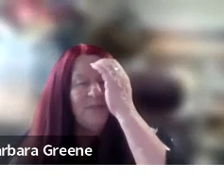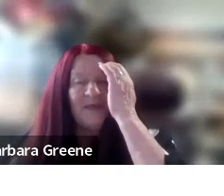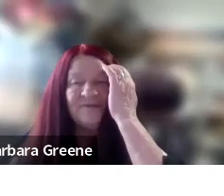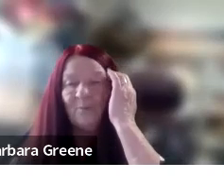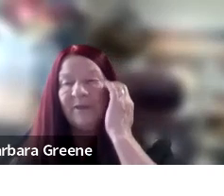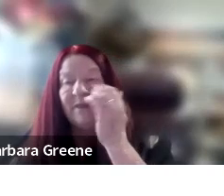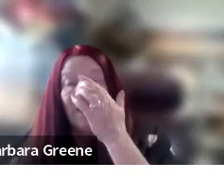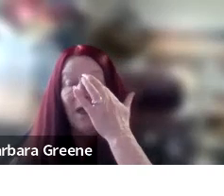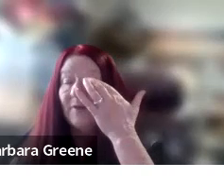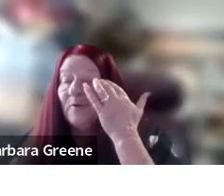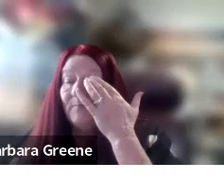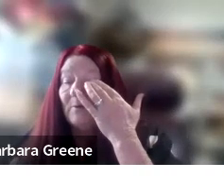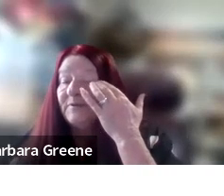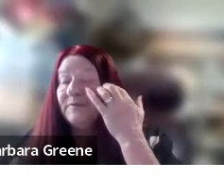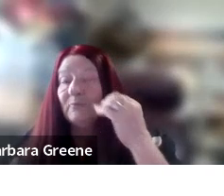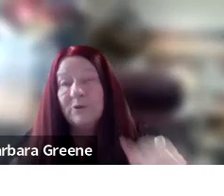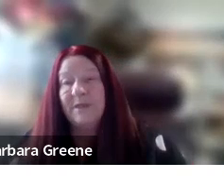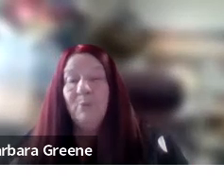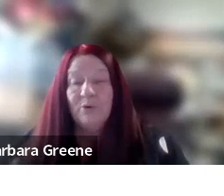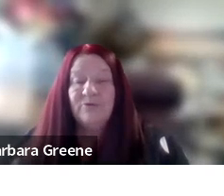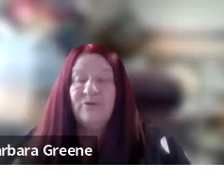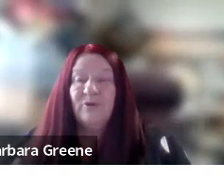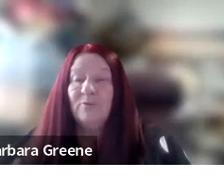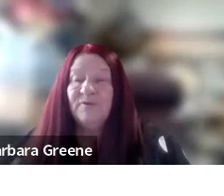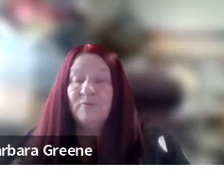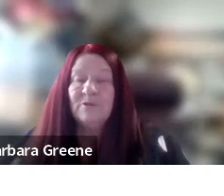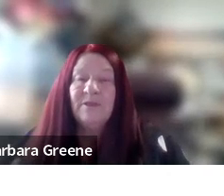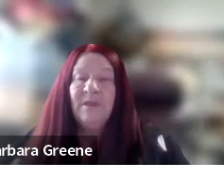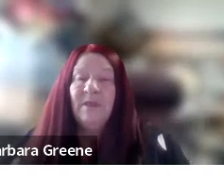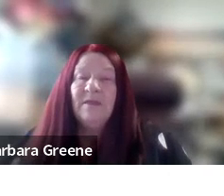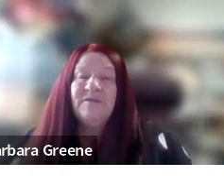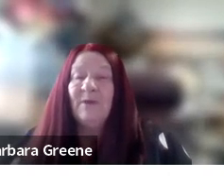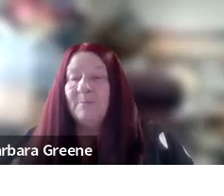One of the things that we also felt was really important to do was to